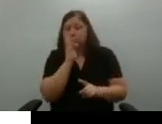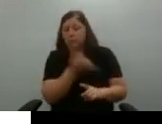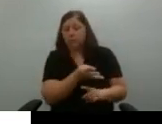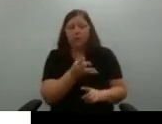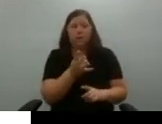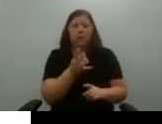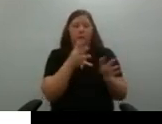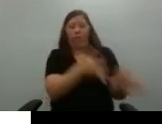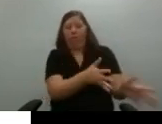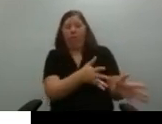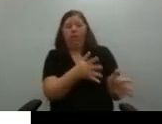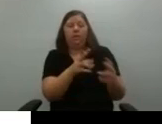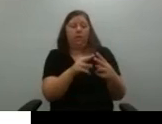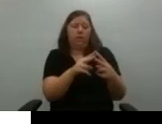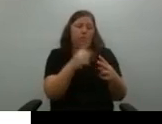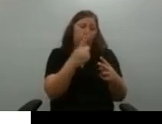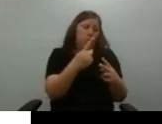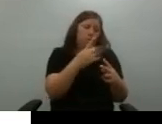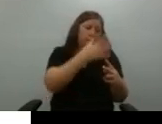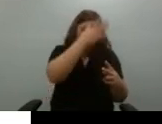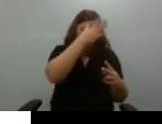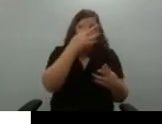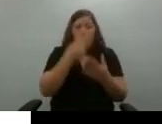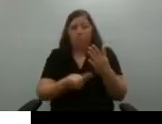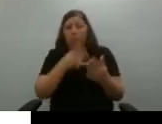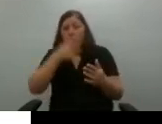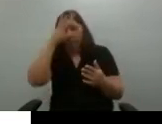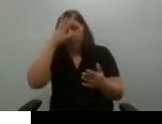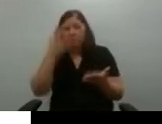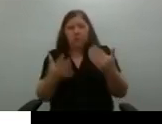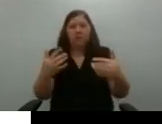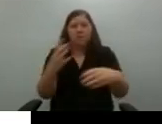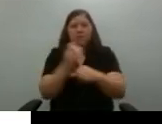both parents, you may be eligible for special immigrant juvenile